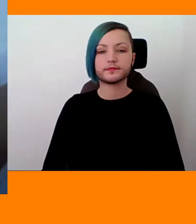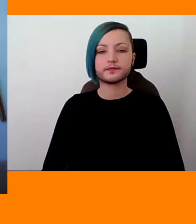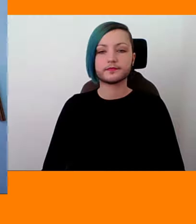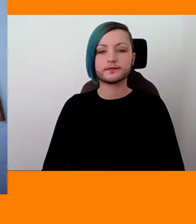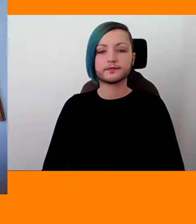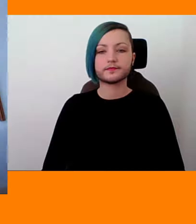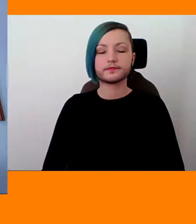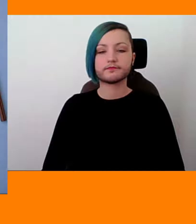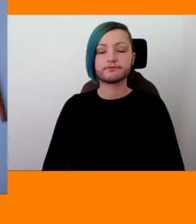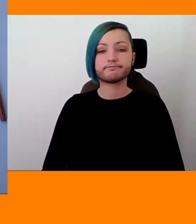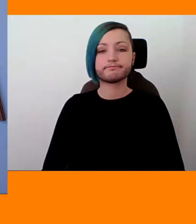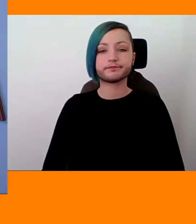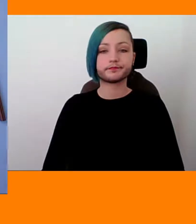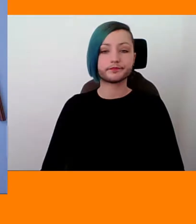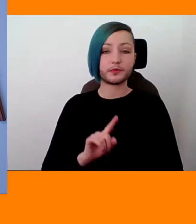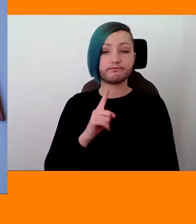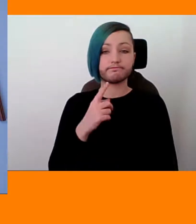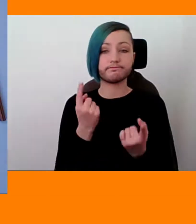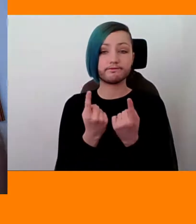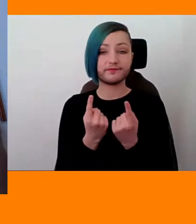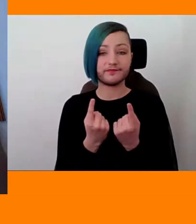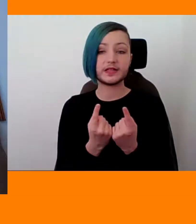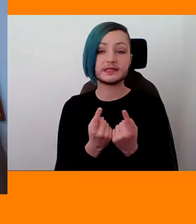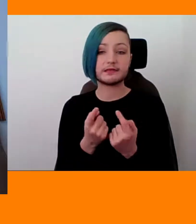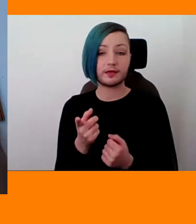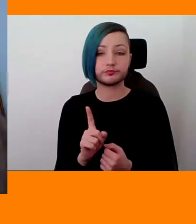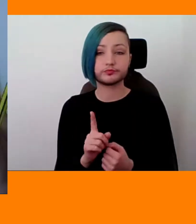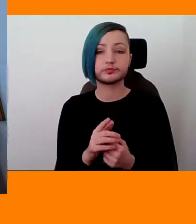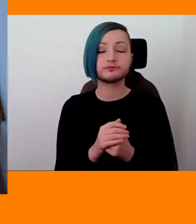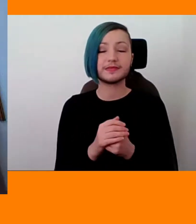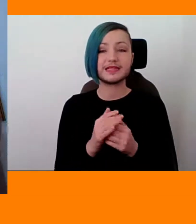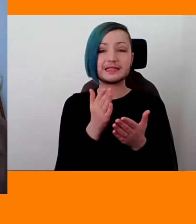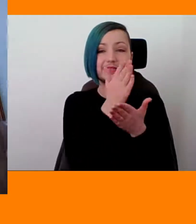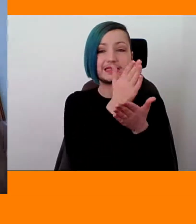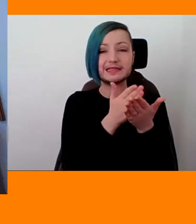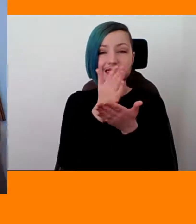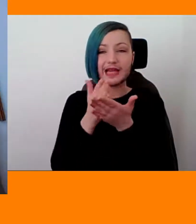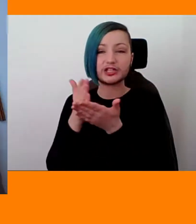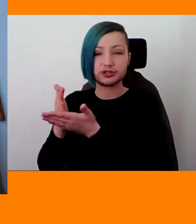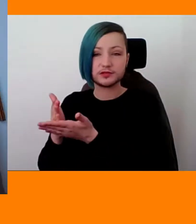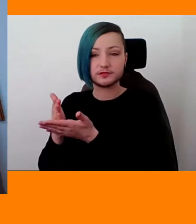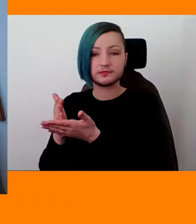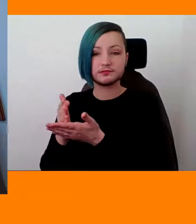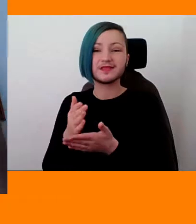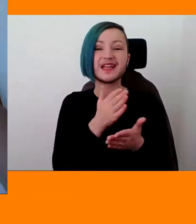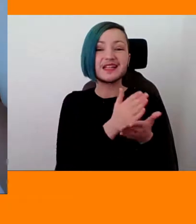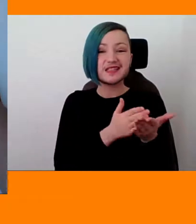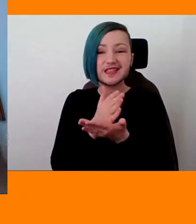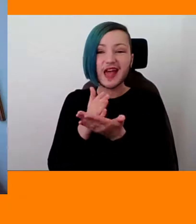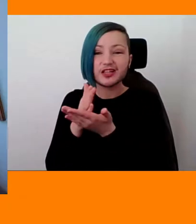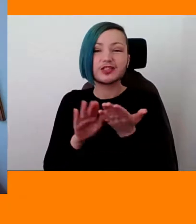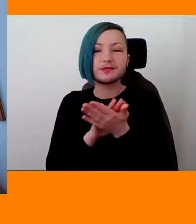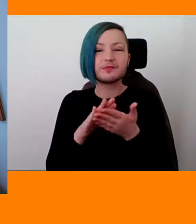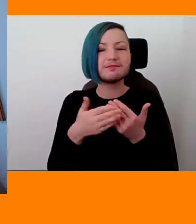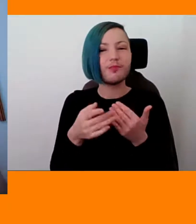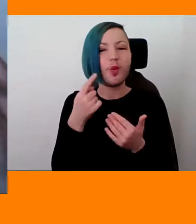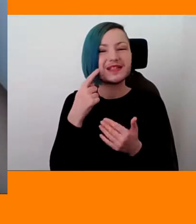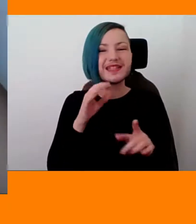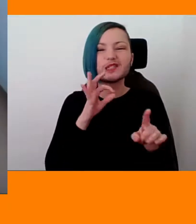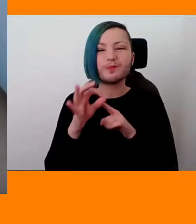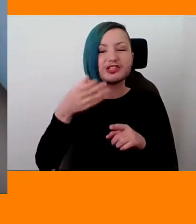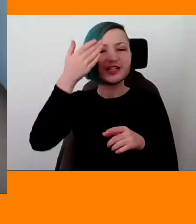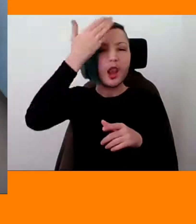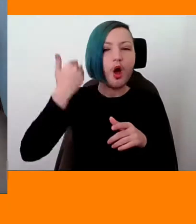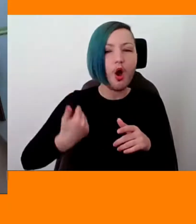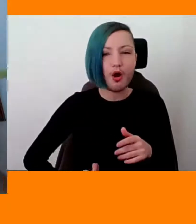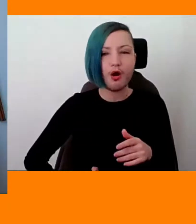So the first thing that you want to do with the ponytail is section it off. Sectioning makes it a lot easier for you, especially with long hair,